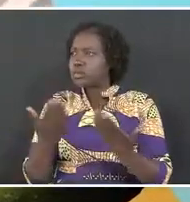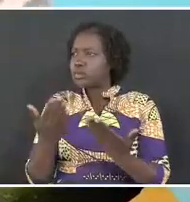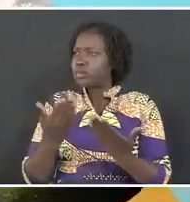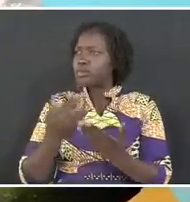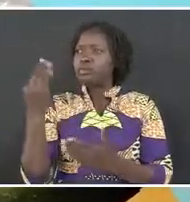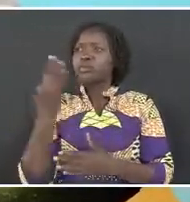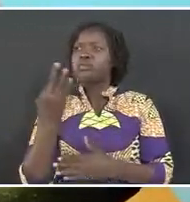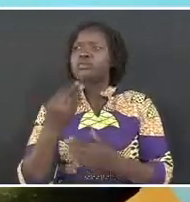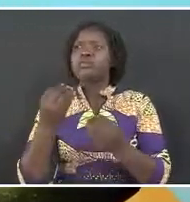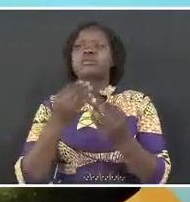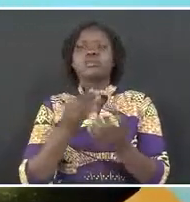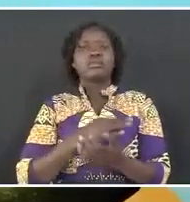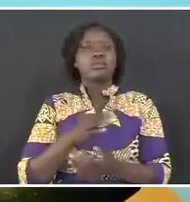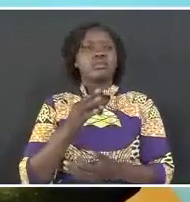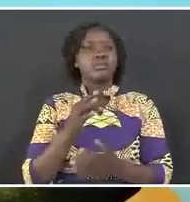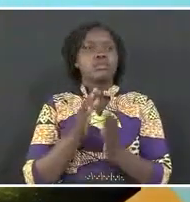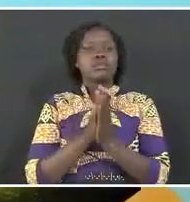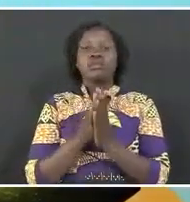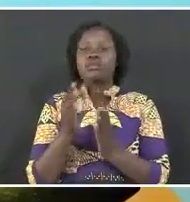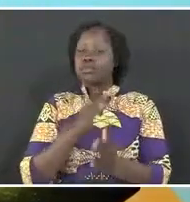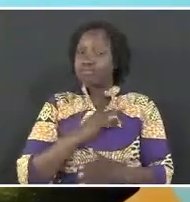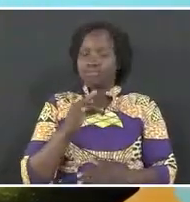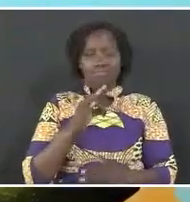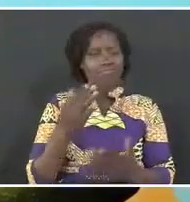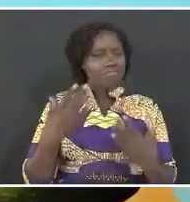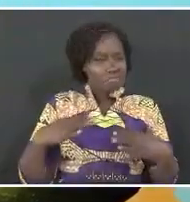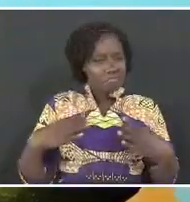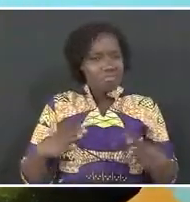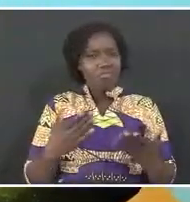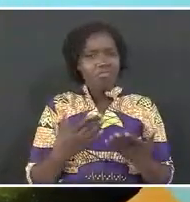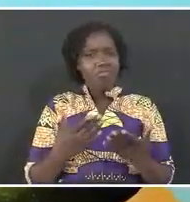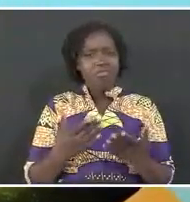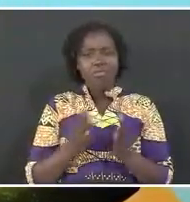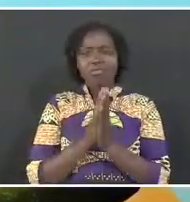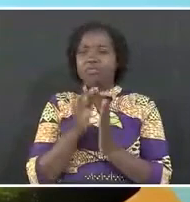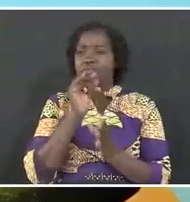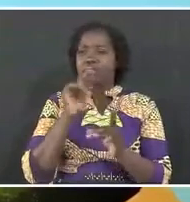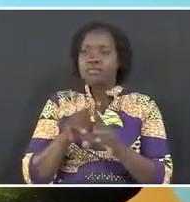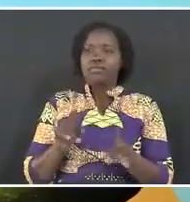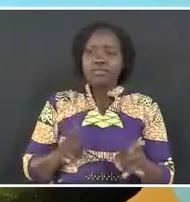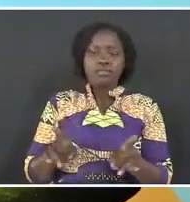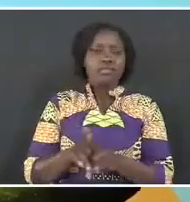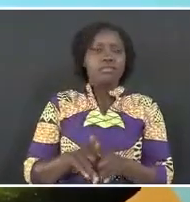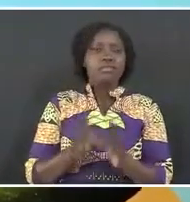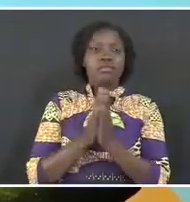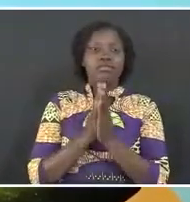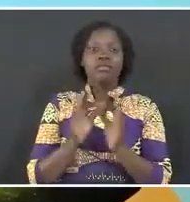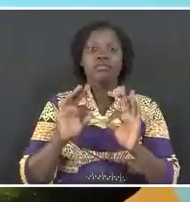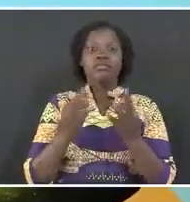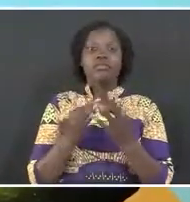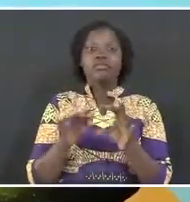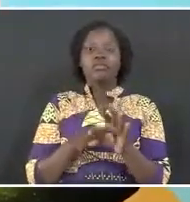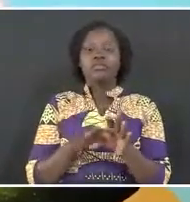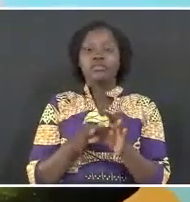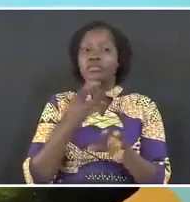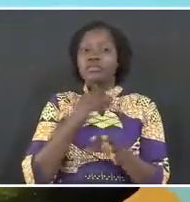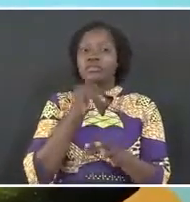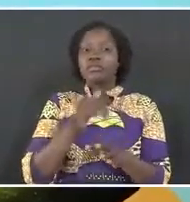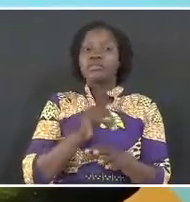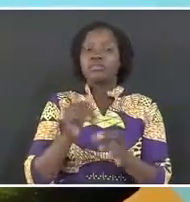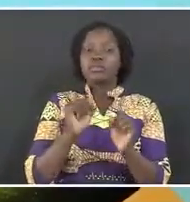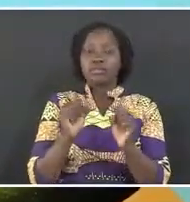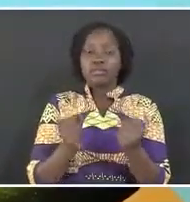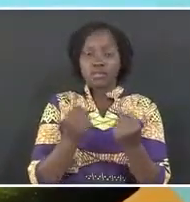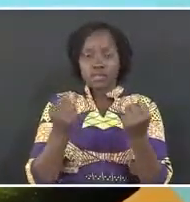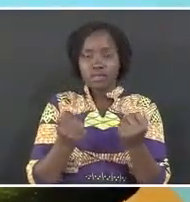ministering, give souls. Pray for souls. Pray for your brothers and sisters. Pray for your family members who are not yet